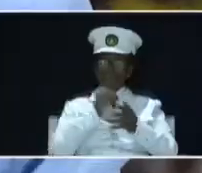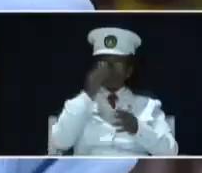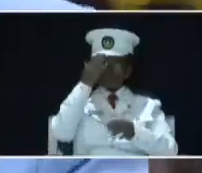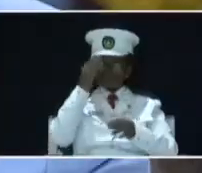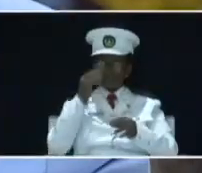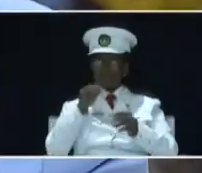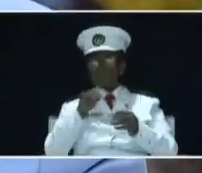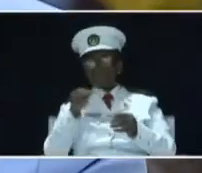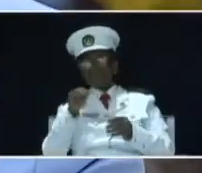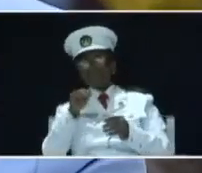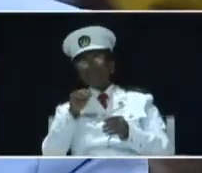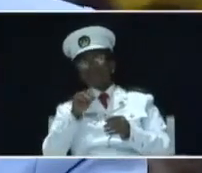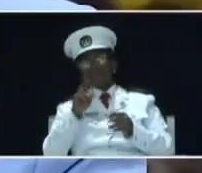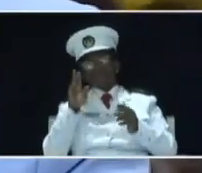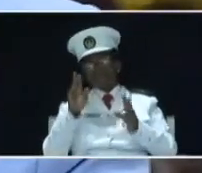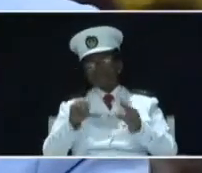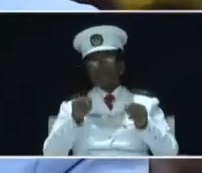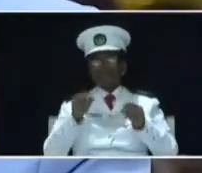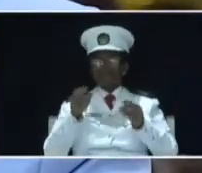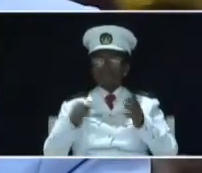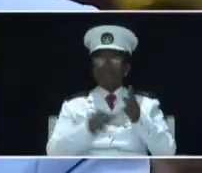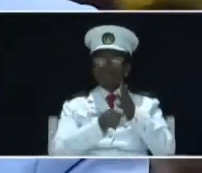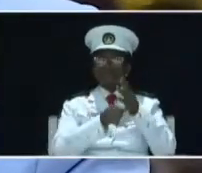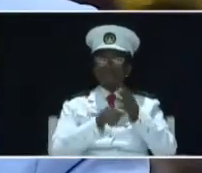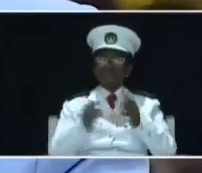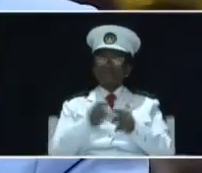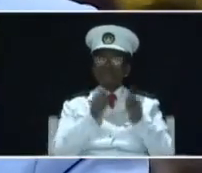The senior partner now